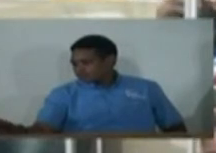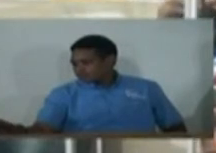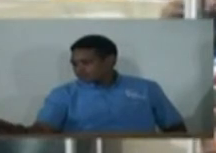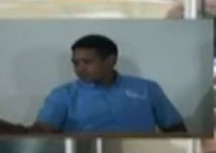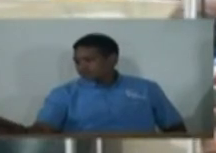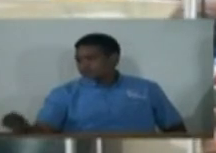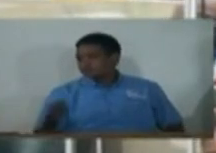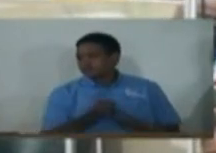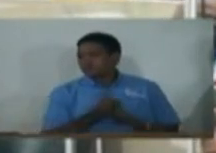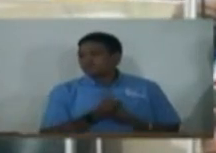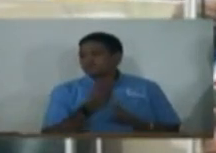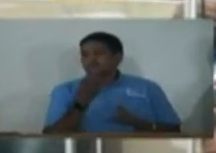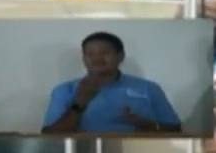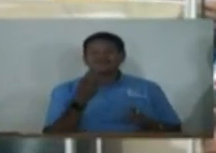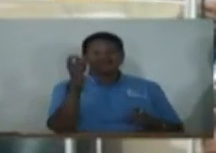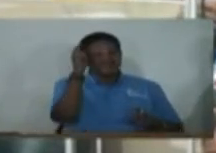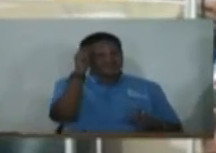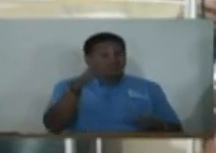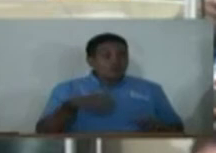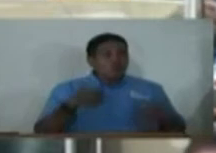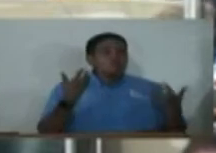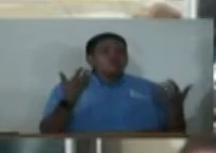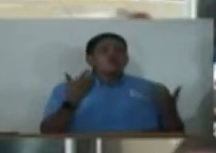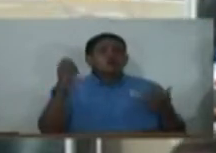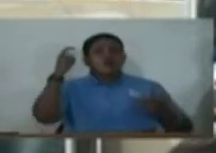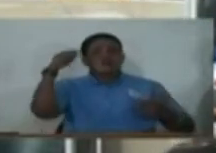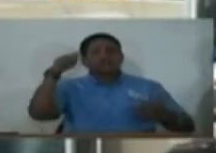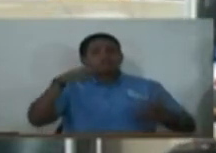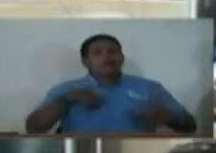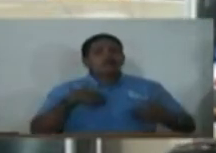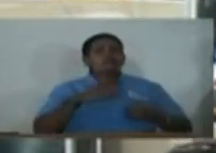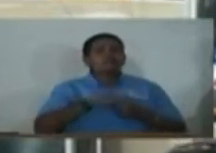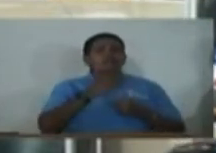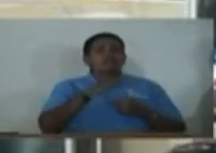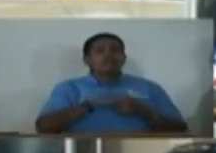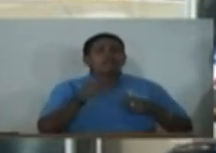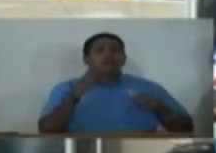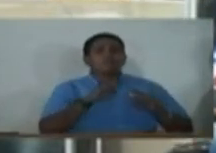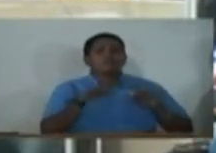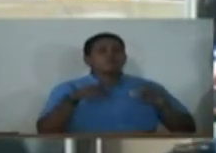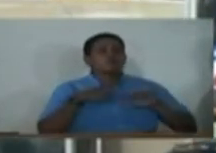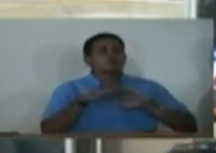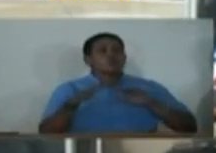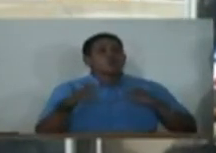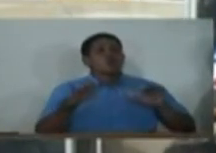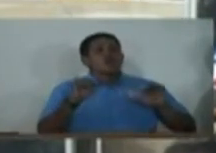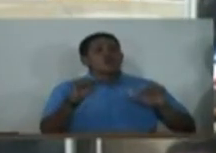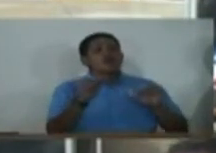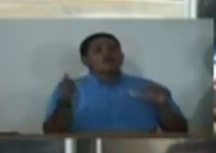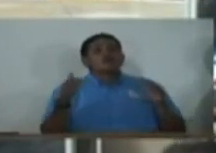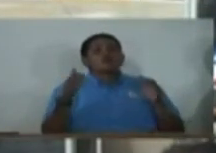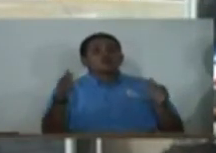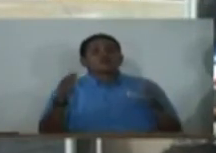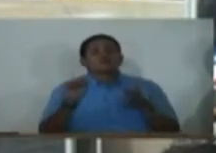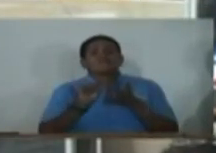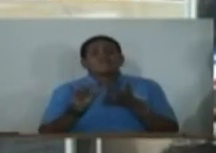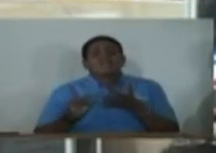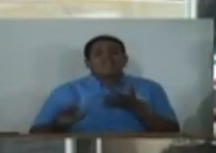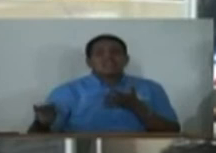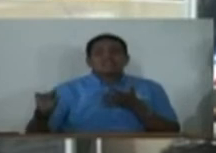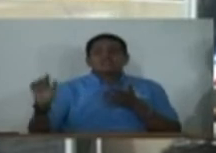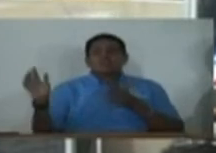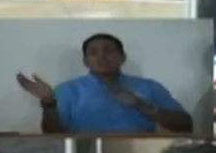way to phase, to undermine, to weaken the